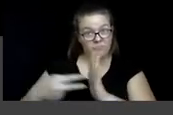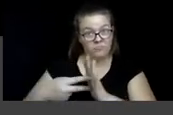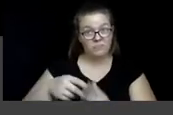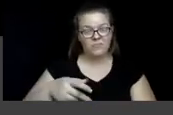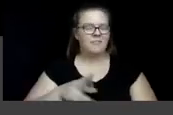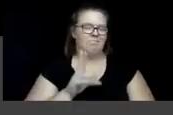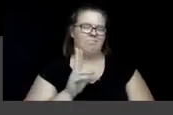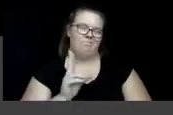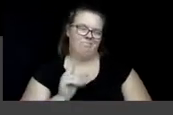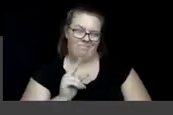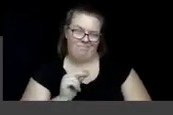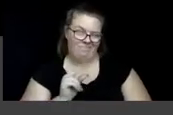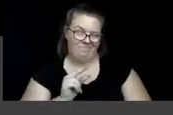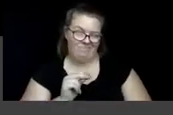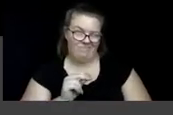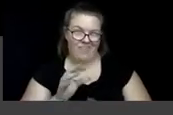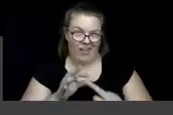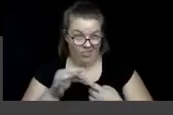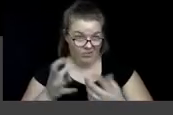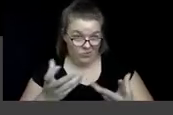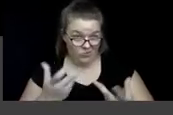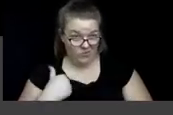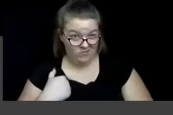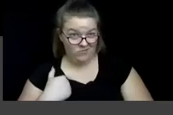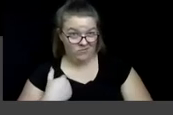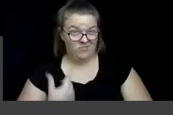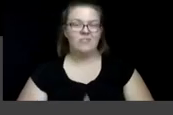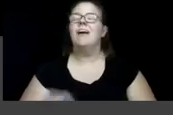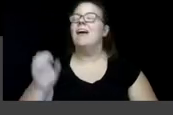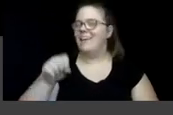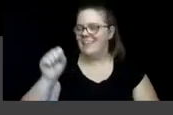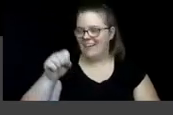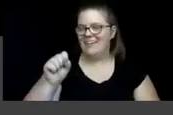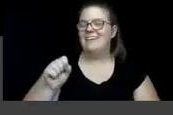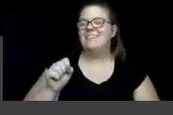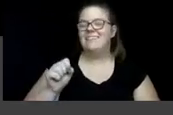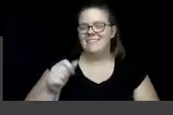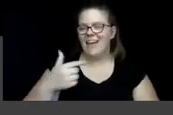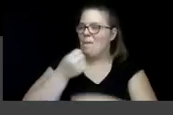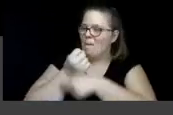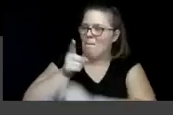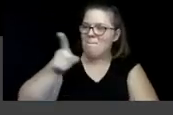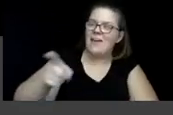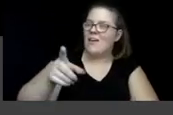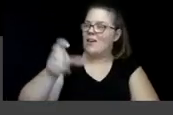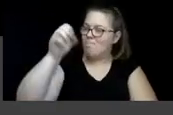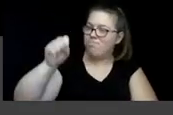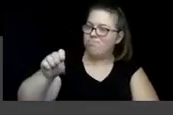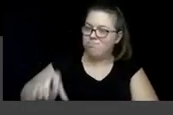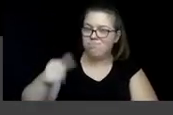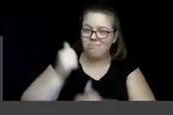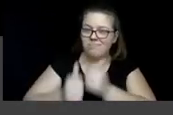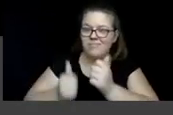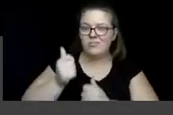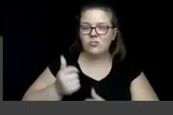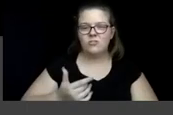No, unless you want to. Yes, I'm gonna make you tell everyone what they stand. No, go ahead. Look